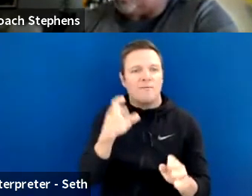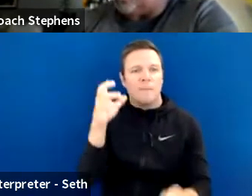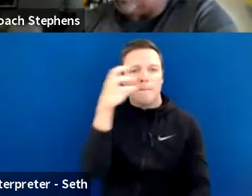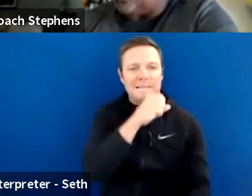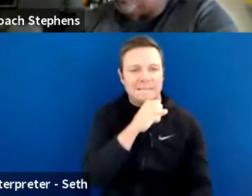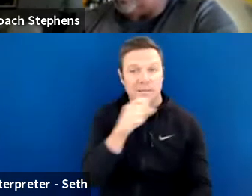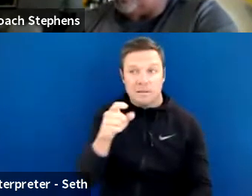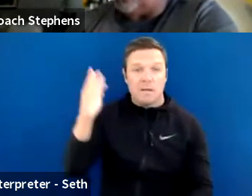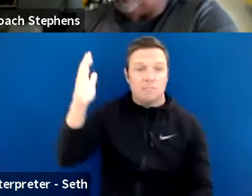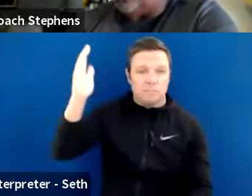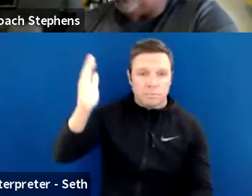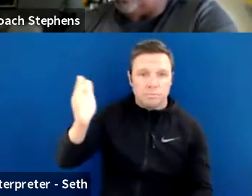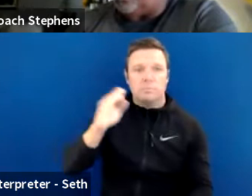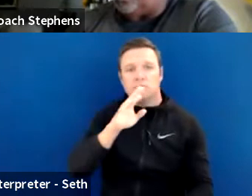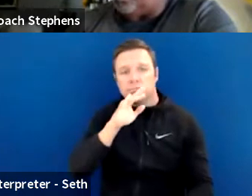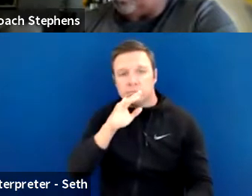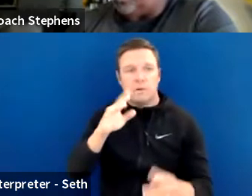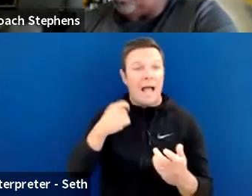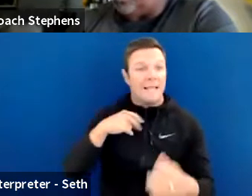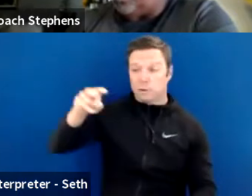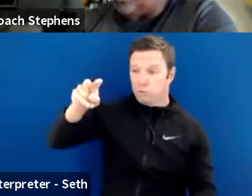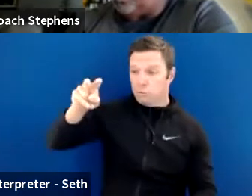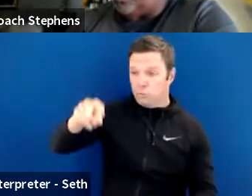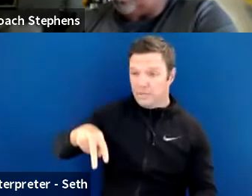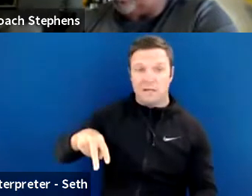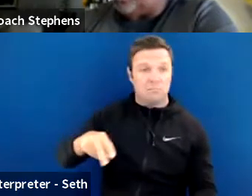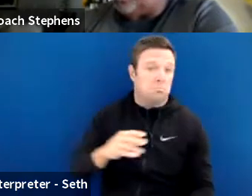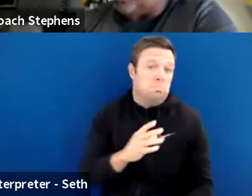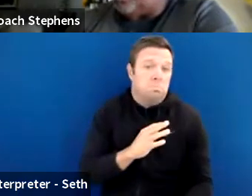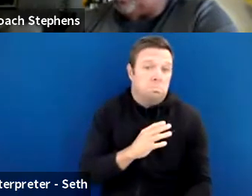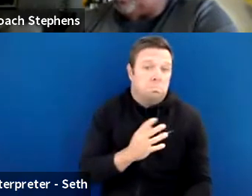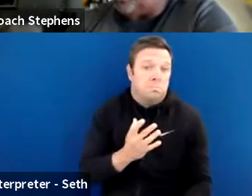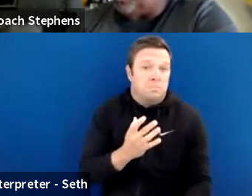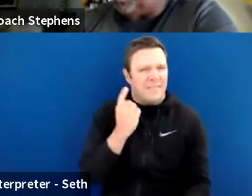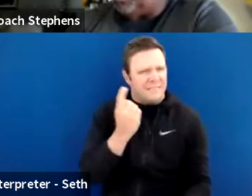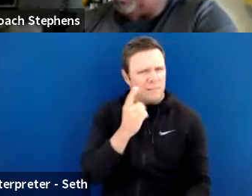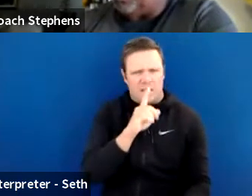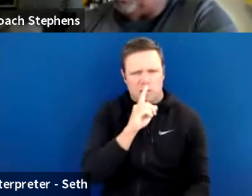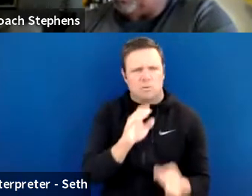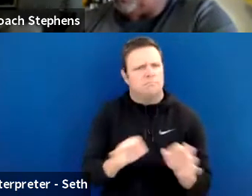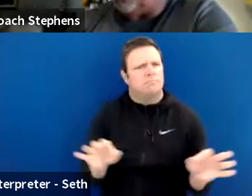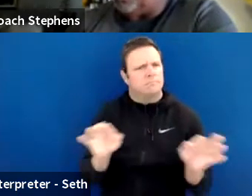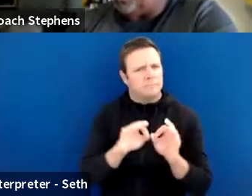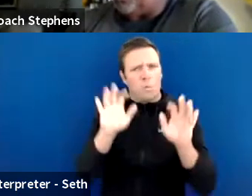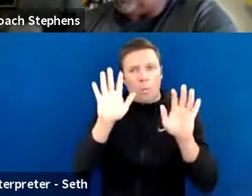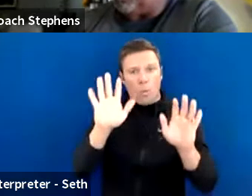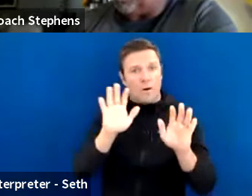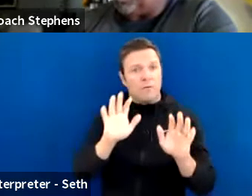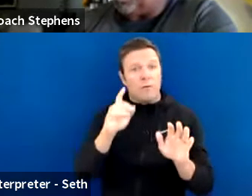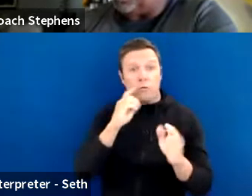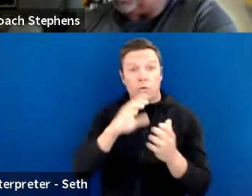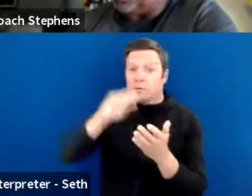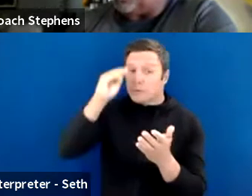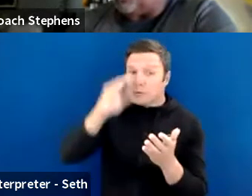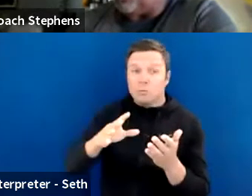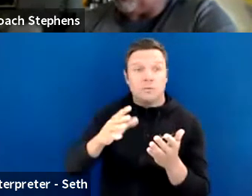presented in a Zoom session because I can just read it. I mean, think about how valuable that is for students who may be on a